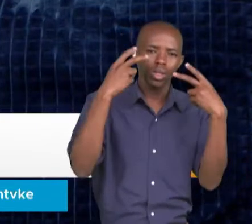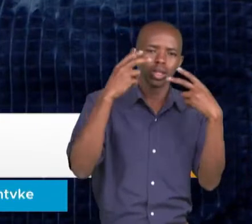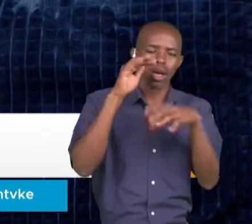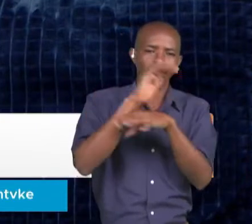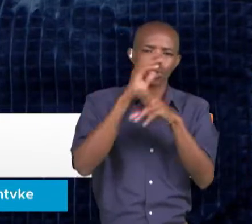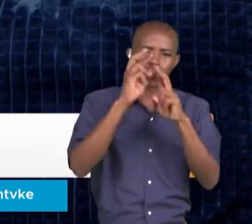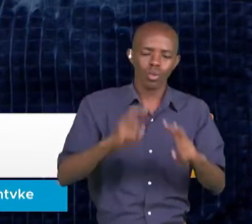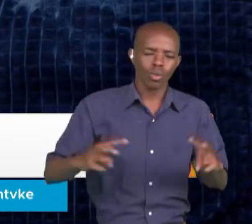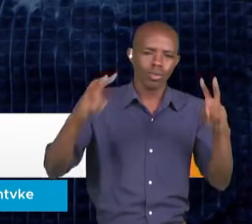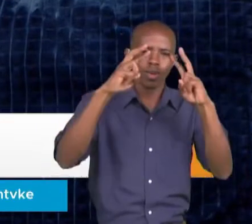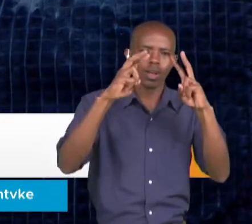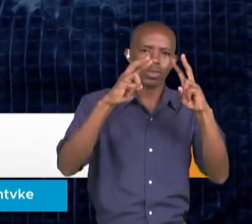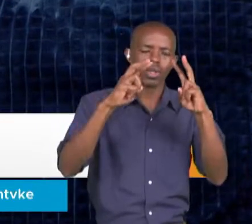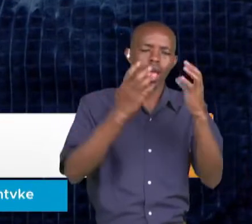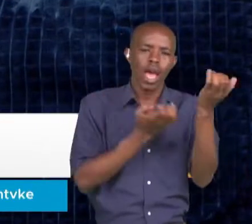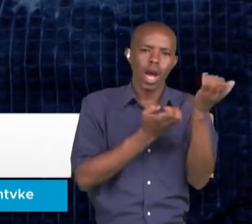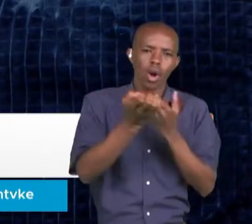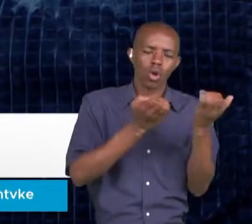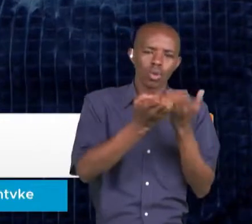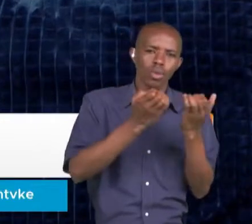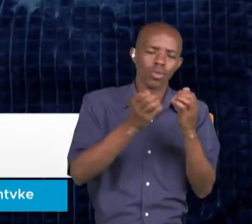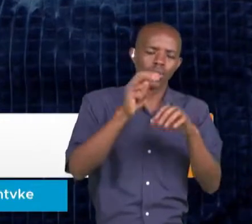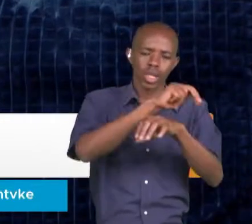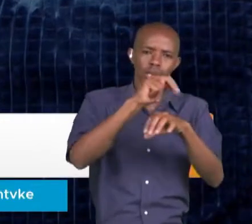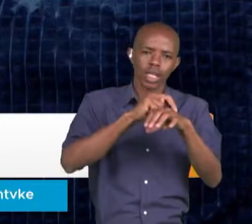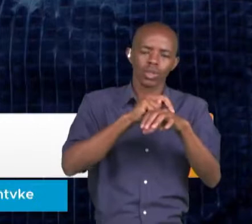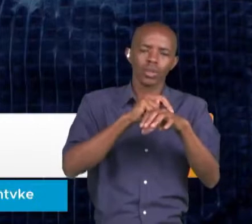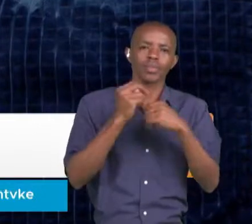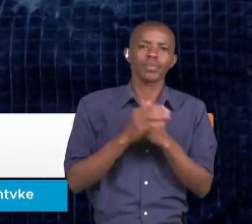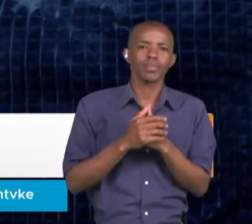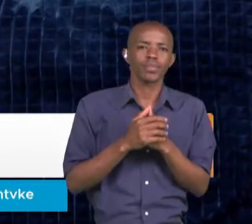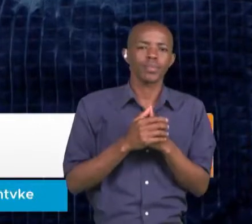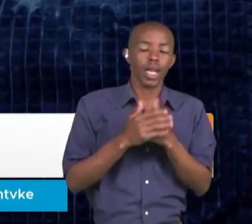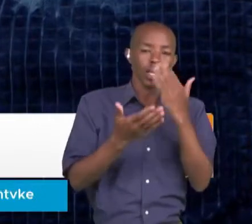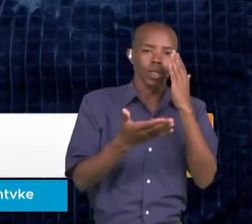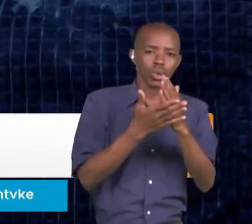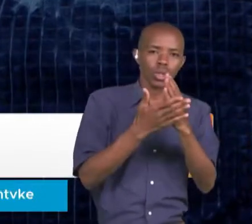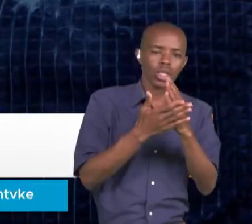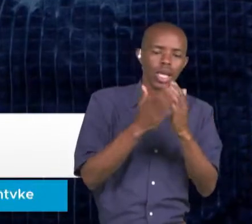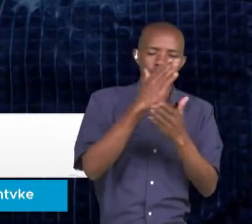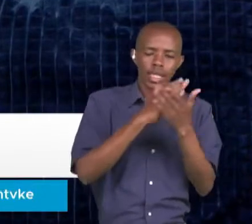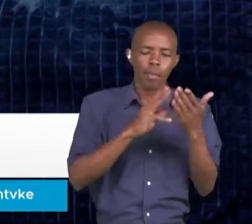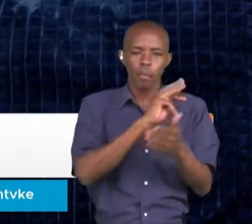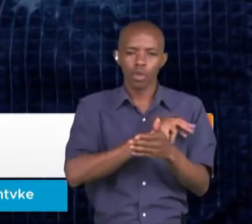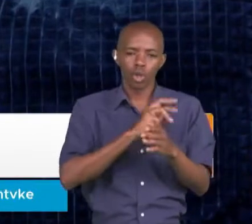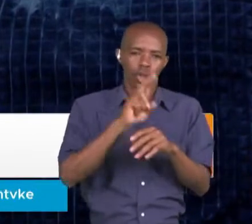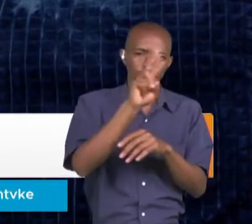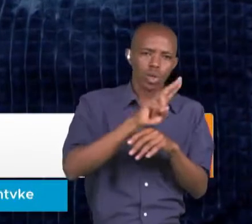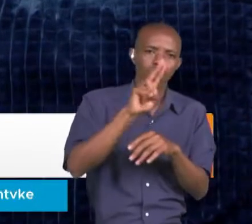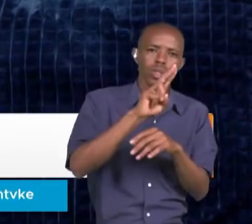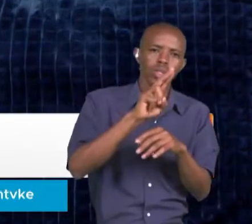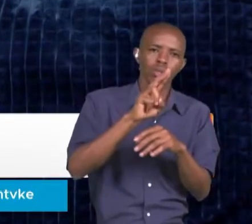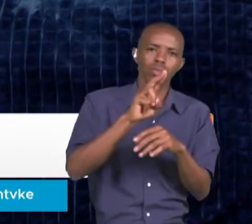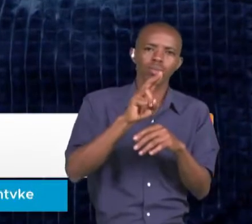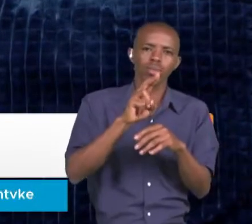devalue the economy of this nation. So mm-hmm. at the end of the day, and the fact that some nations also use them to play